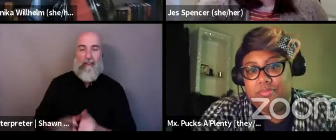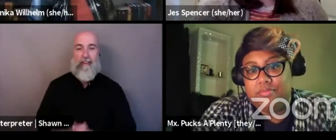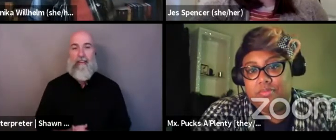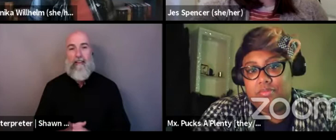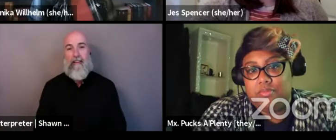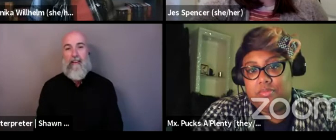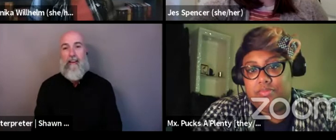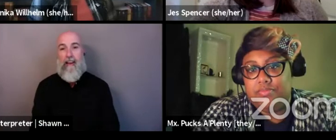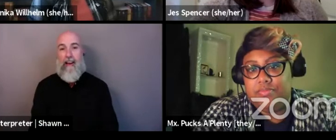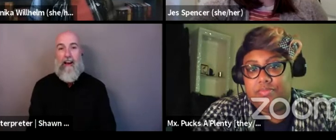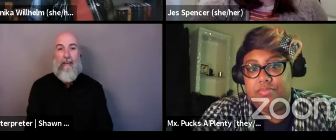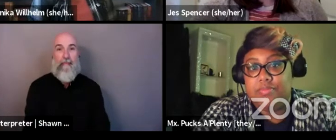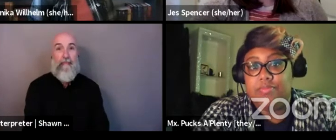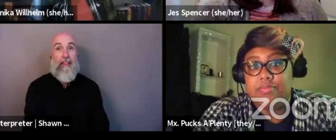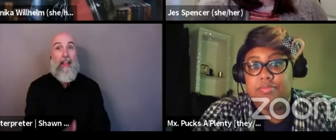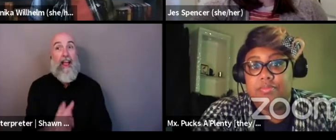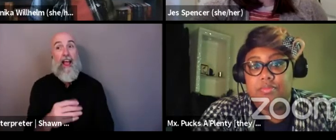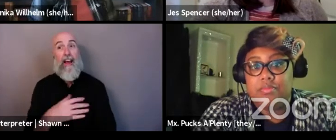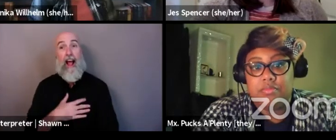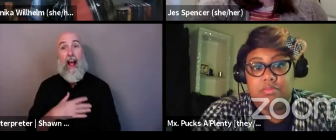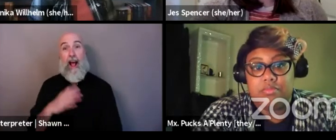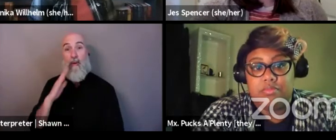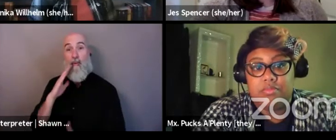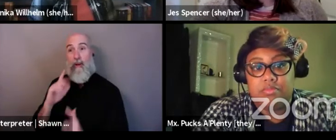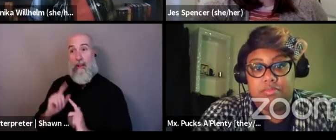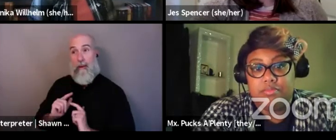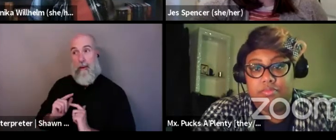And I am going to pass it to